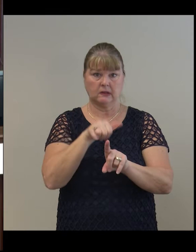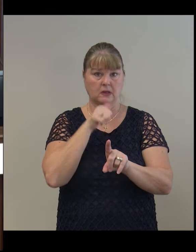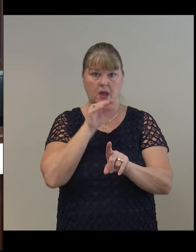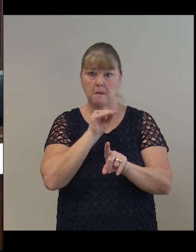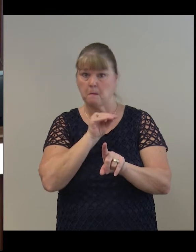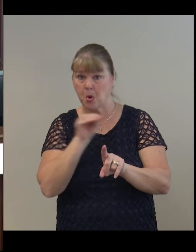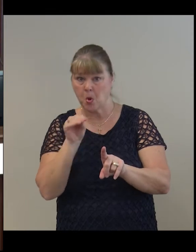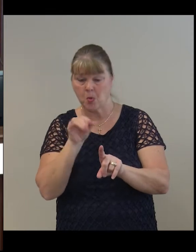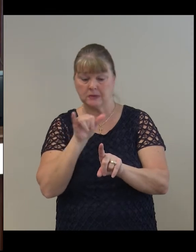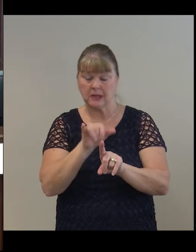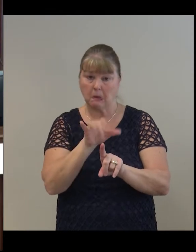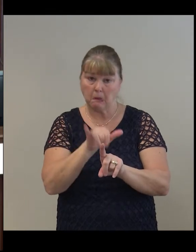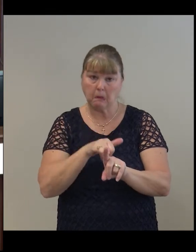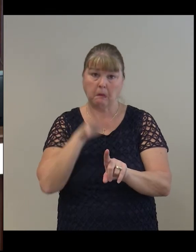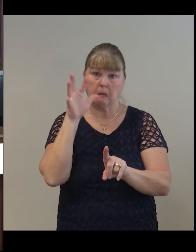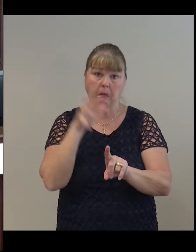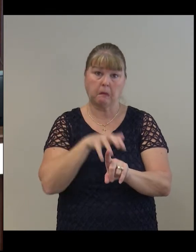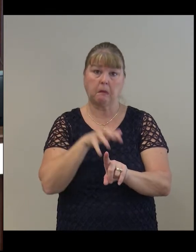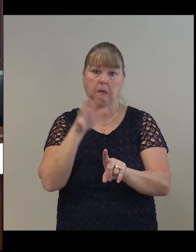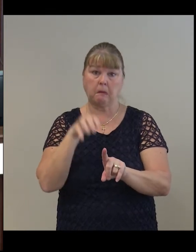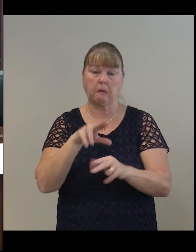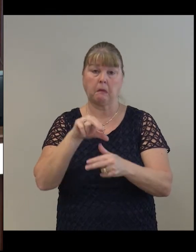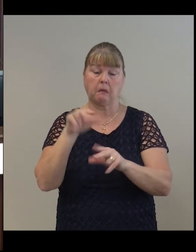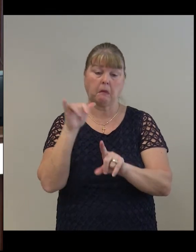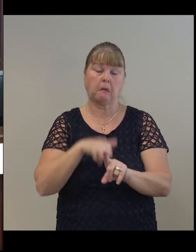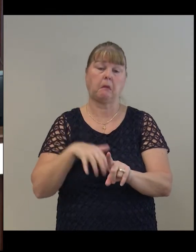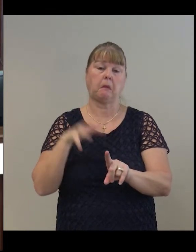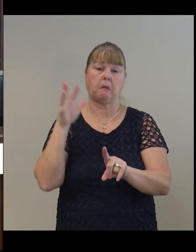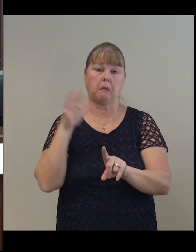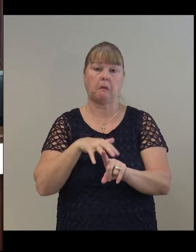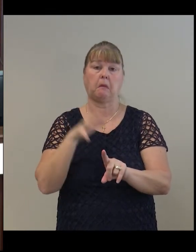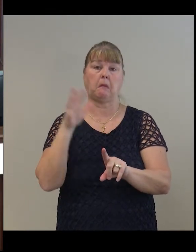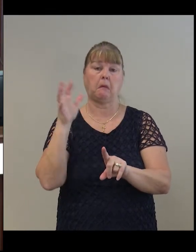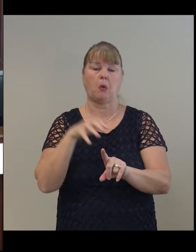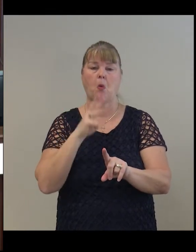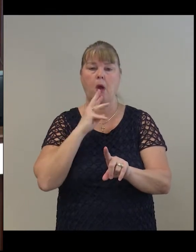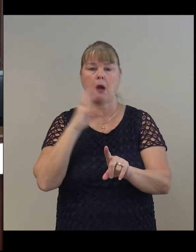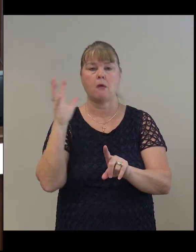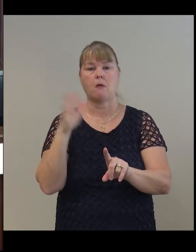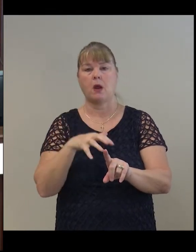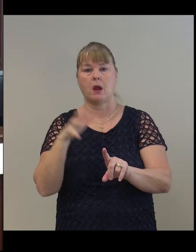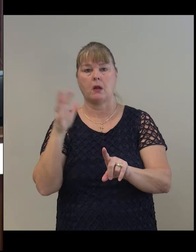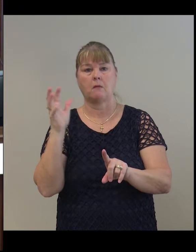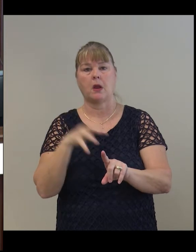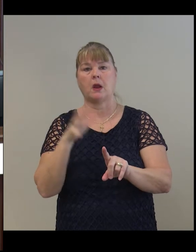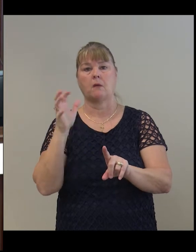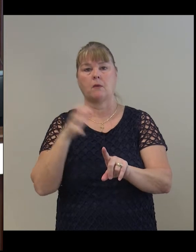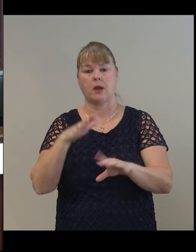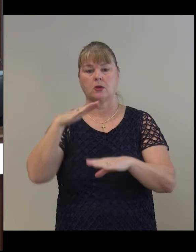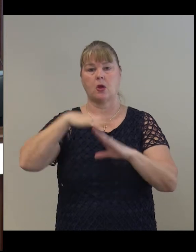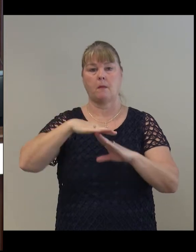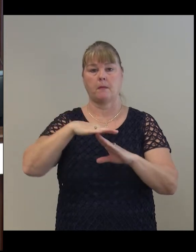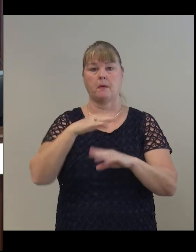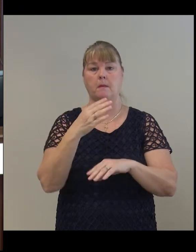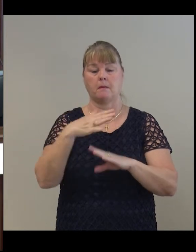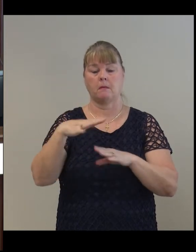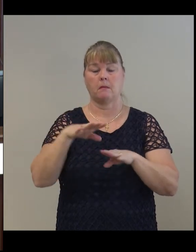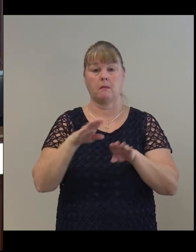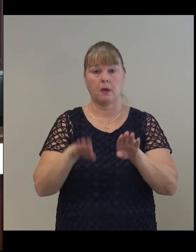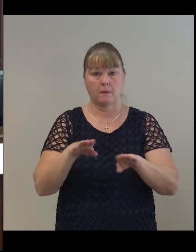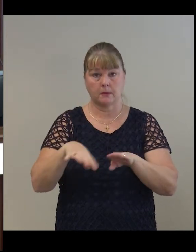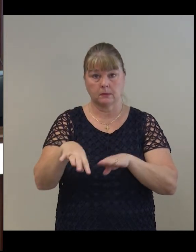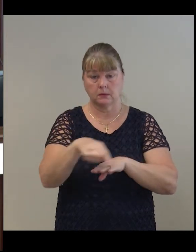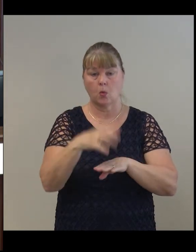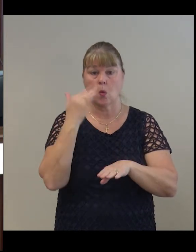dump buckets and buckets of rain on top of the Bahamas. That's why they saw a lot of the catastrophic damages that they did, was because